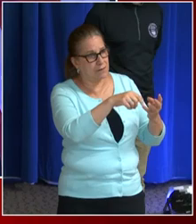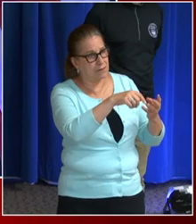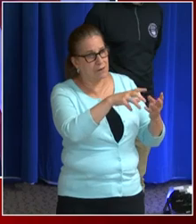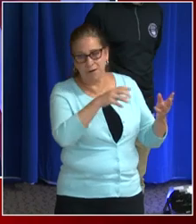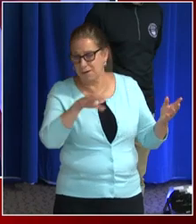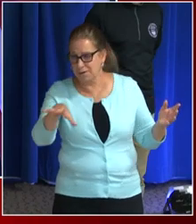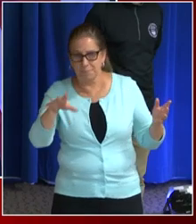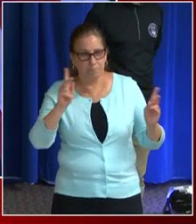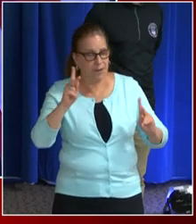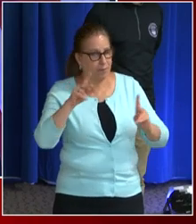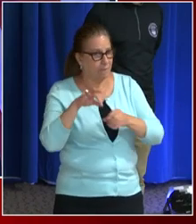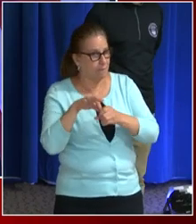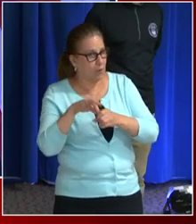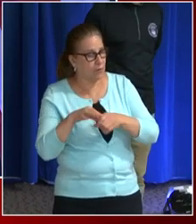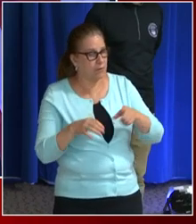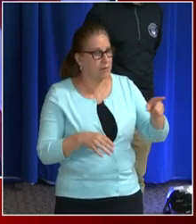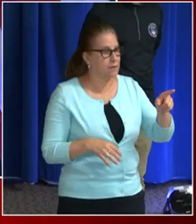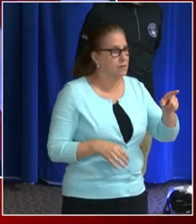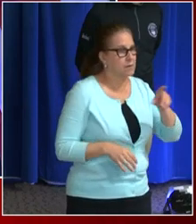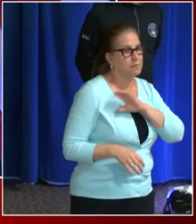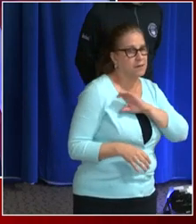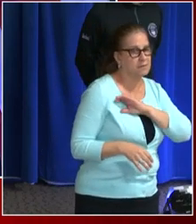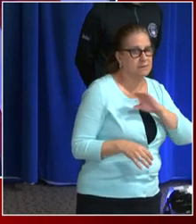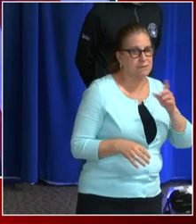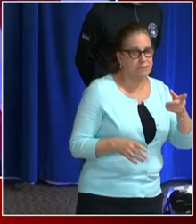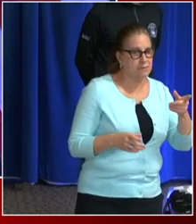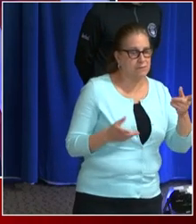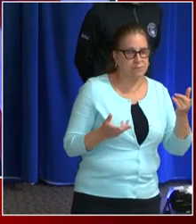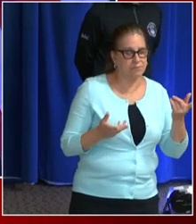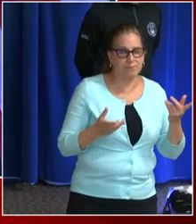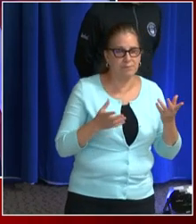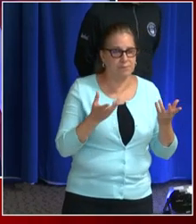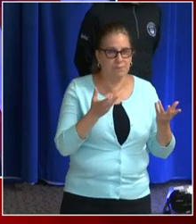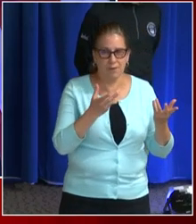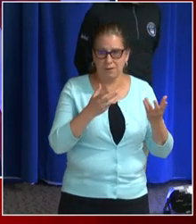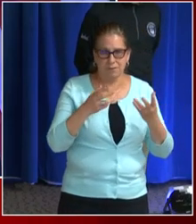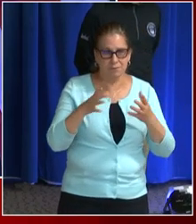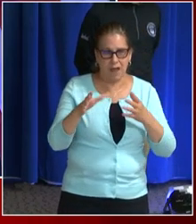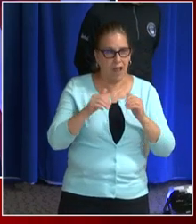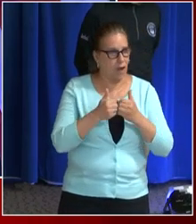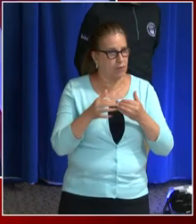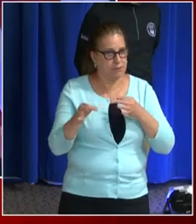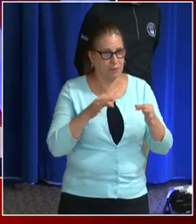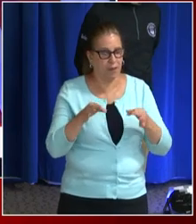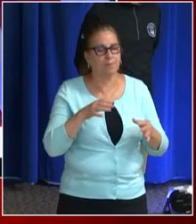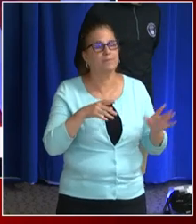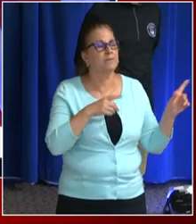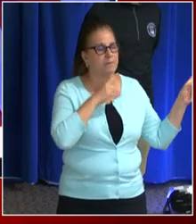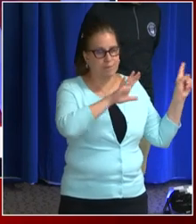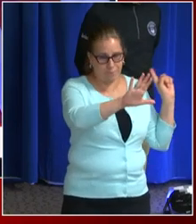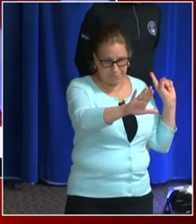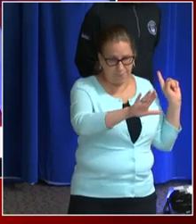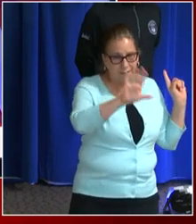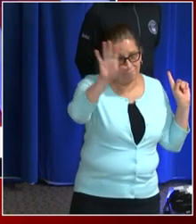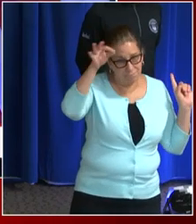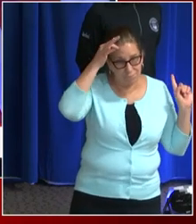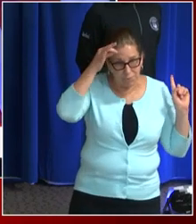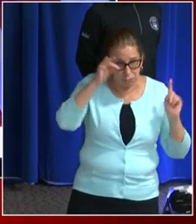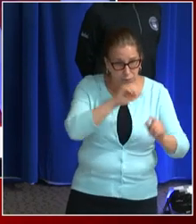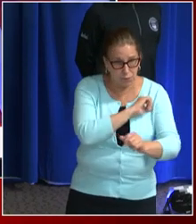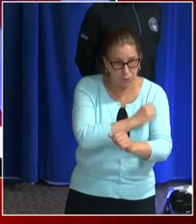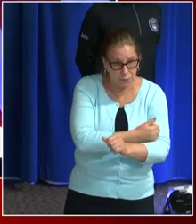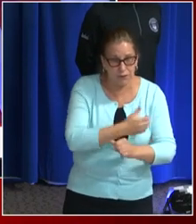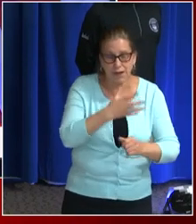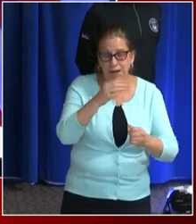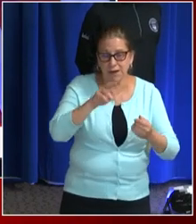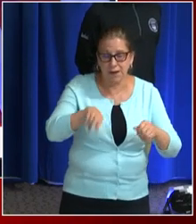don't have to explain what they're doing? The federal authorities and National Guard, and we can